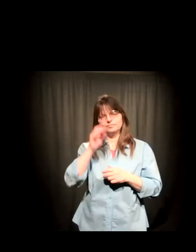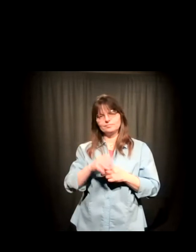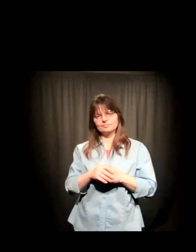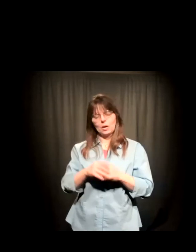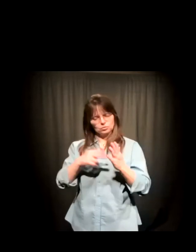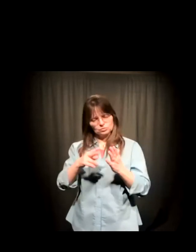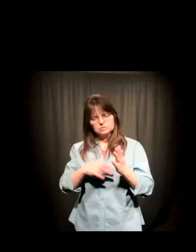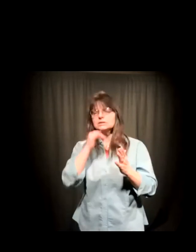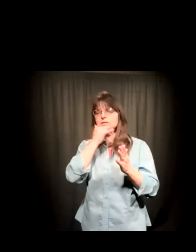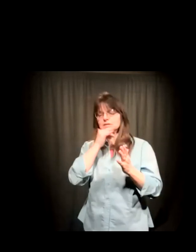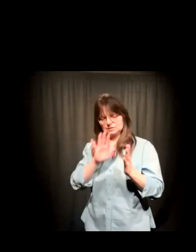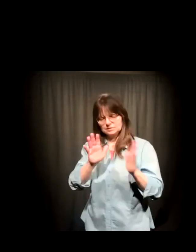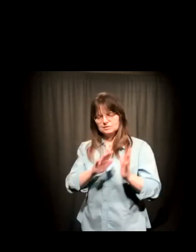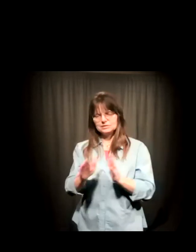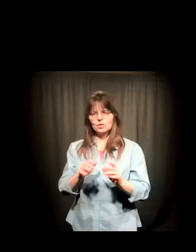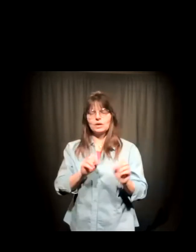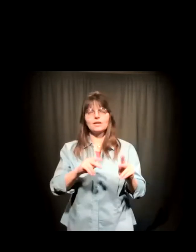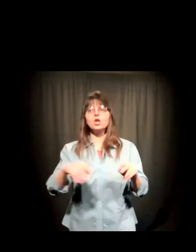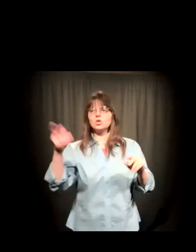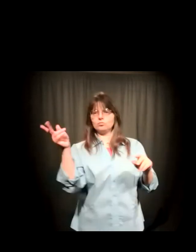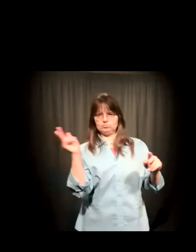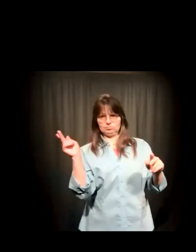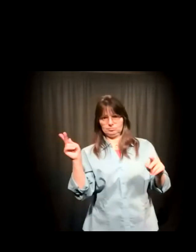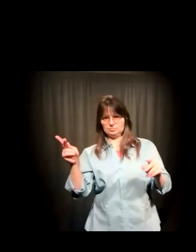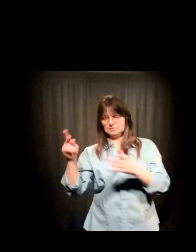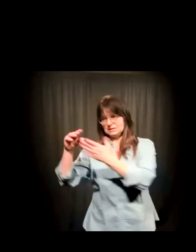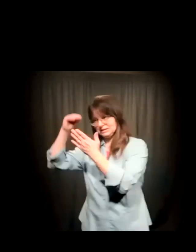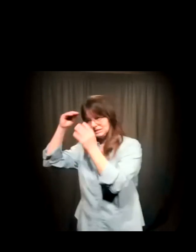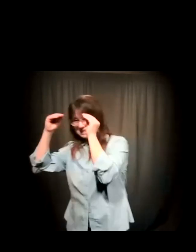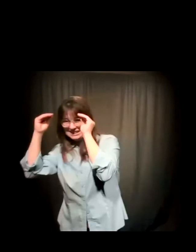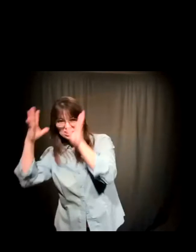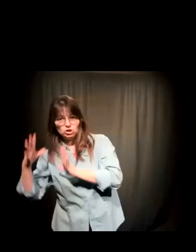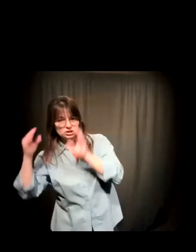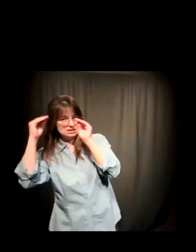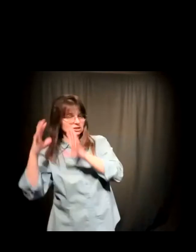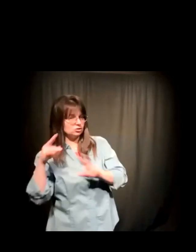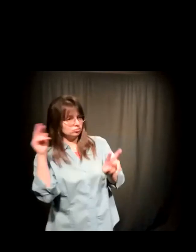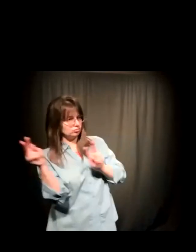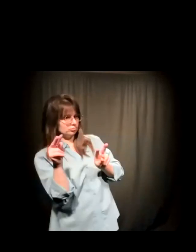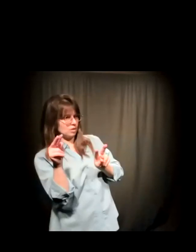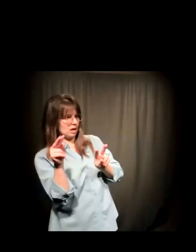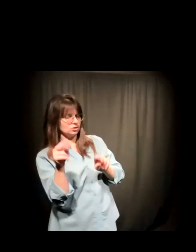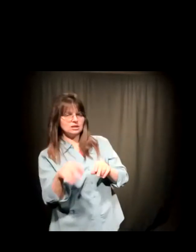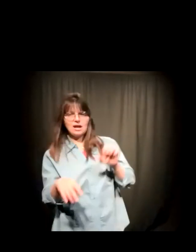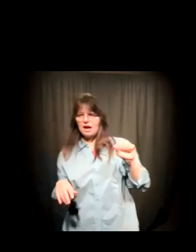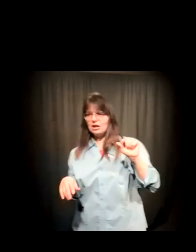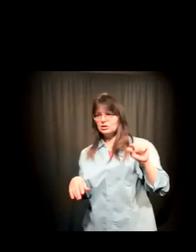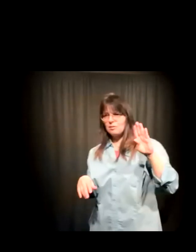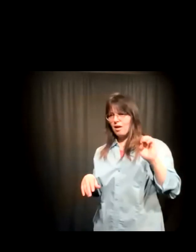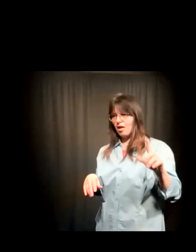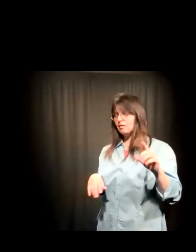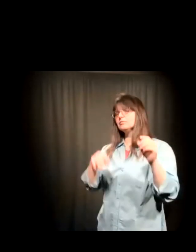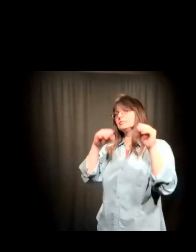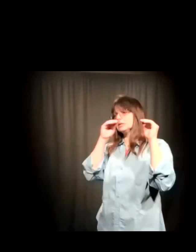the teachers all watched him with astonishment, and though they were meant to learn from his techniques, it seemed impossible without his